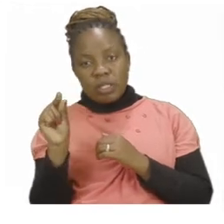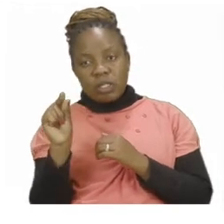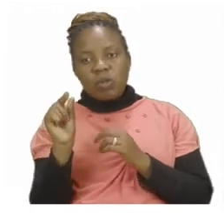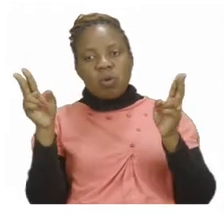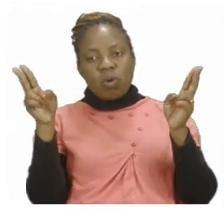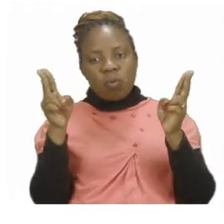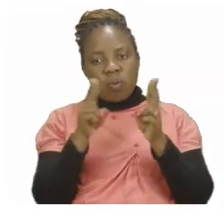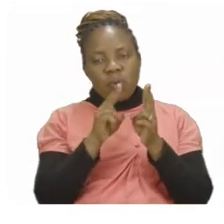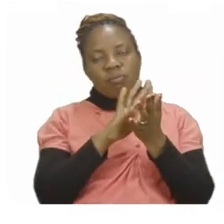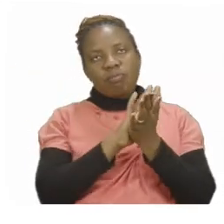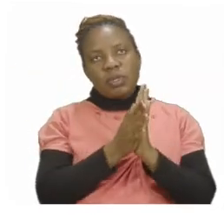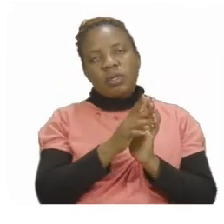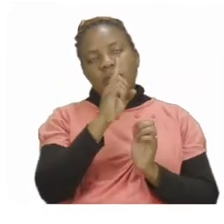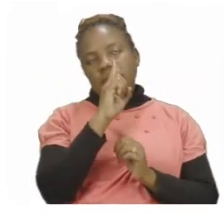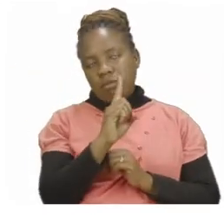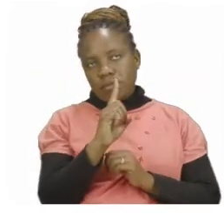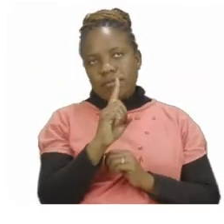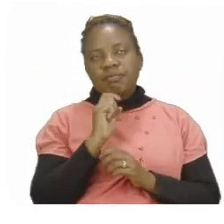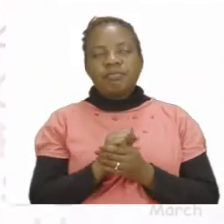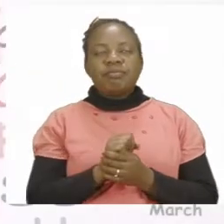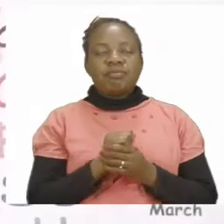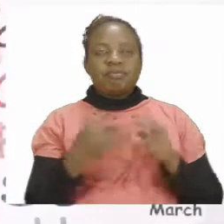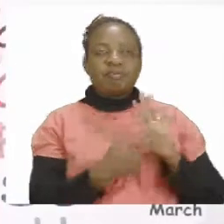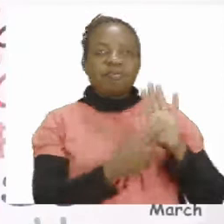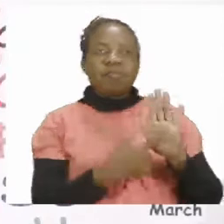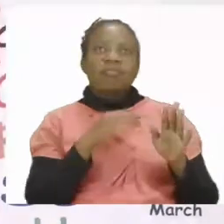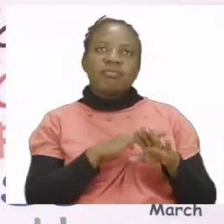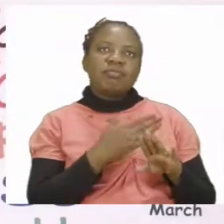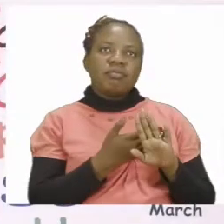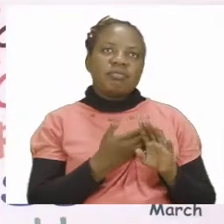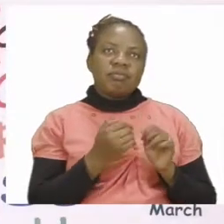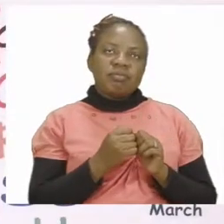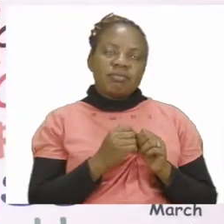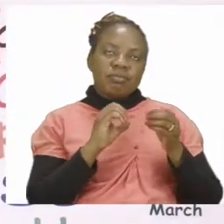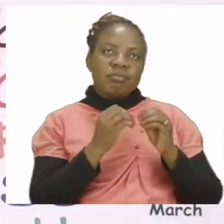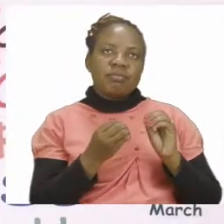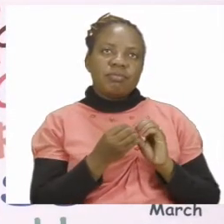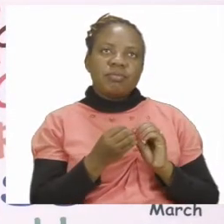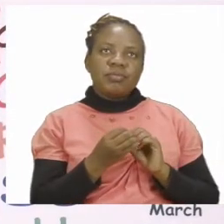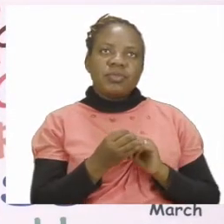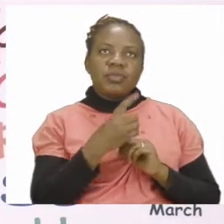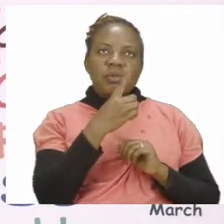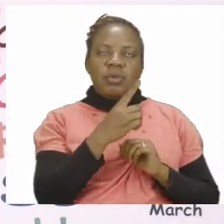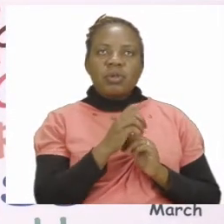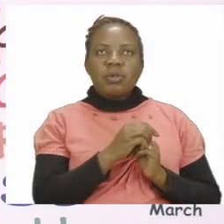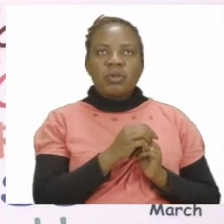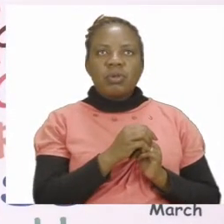on the board. Let's quickly have a look. The first word is the